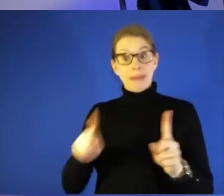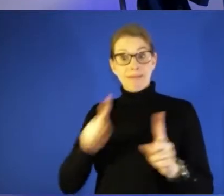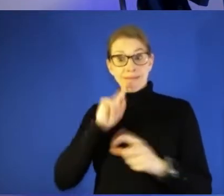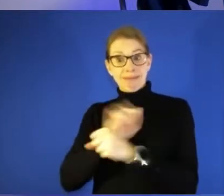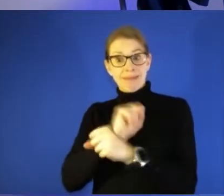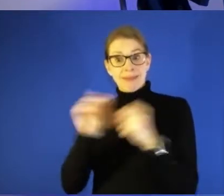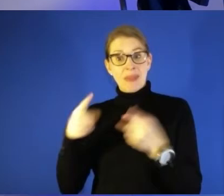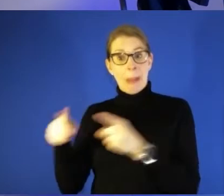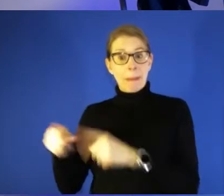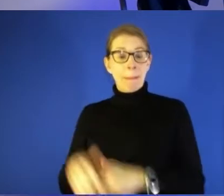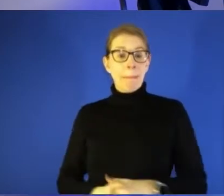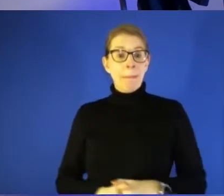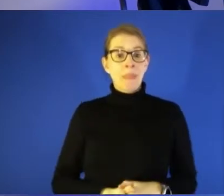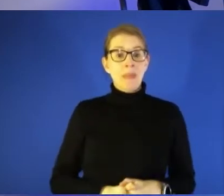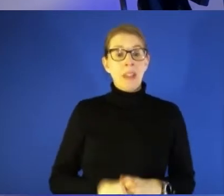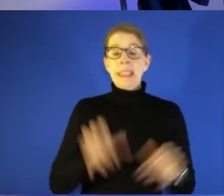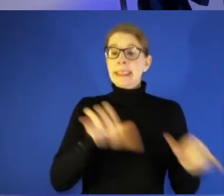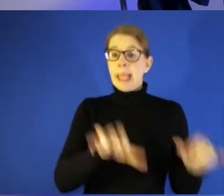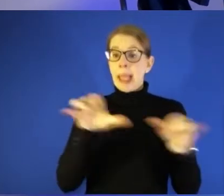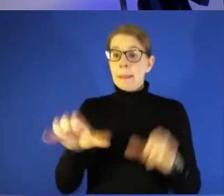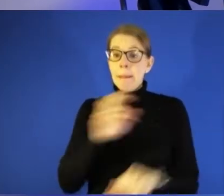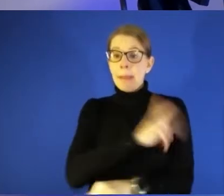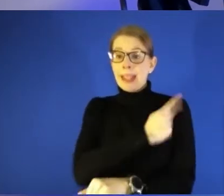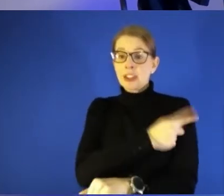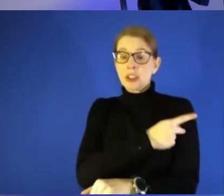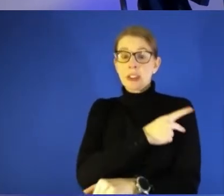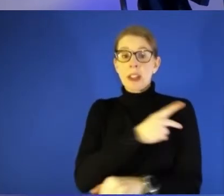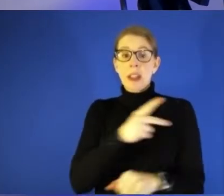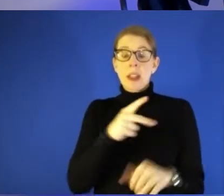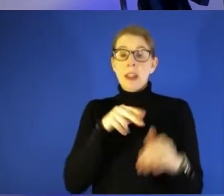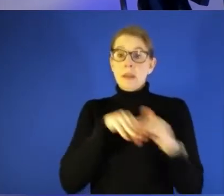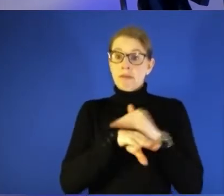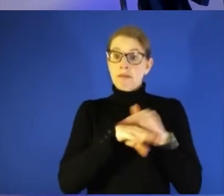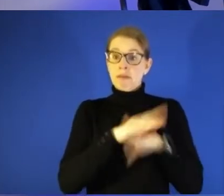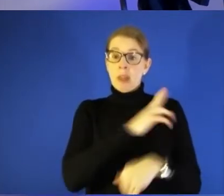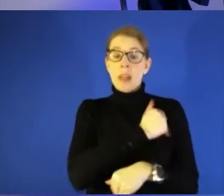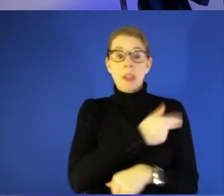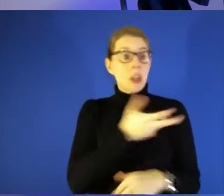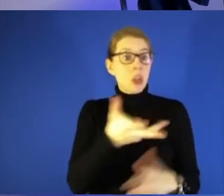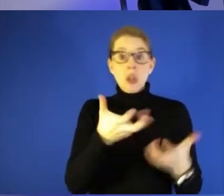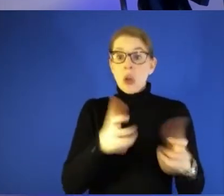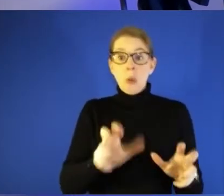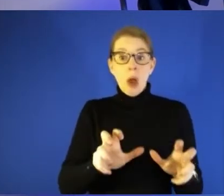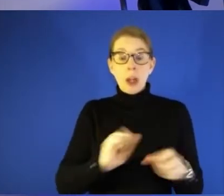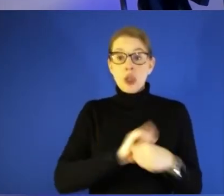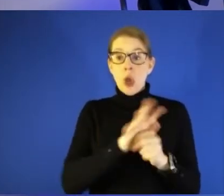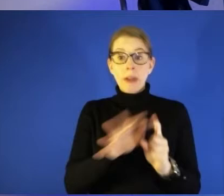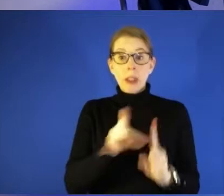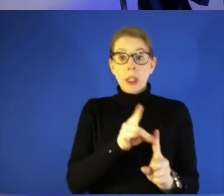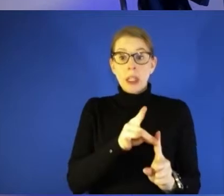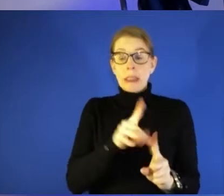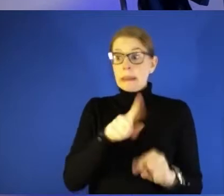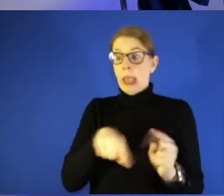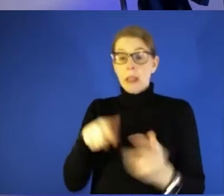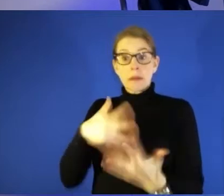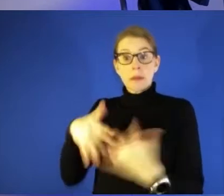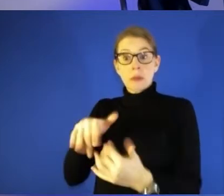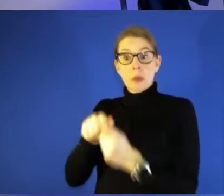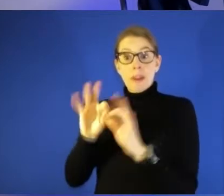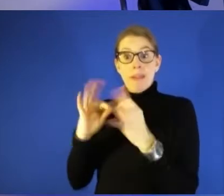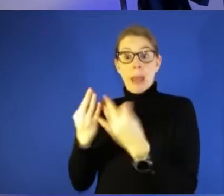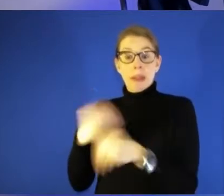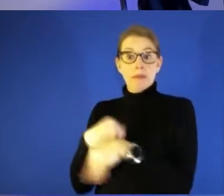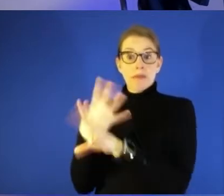talk about when patients would come to our hospital, and we'd have to say, you know, you don't want to get COVID because you won't be able to come in and be with your family. And those, you'll be Zooming, you'll